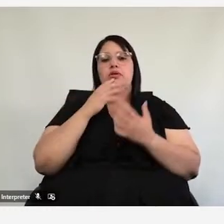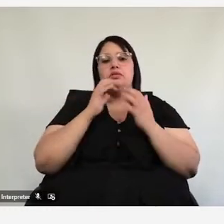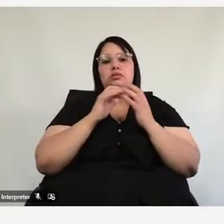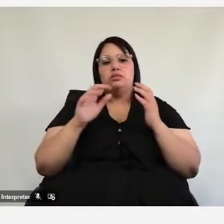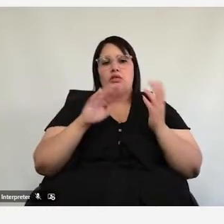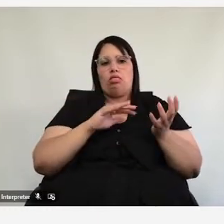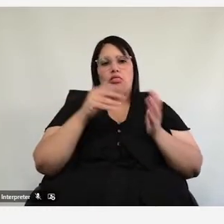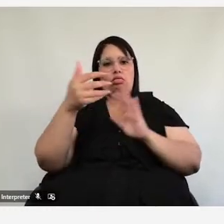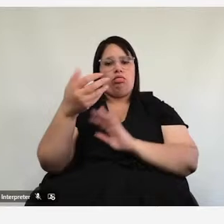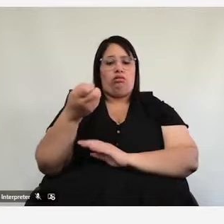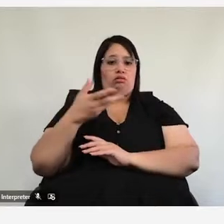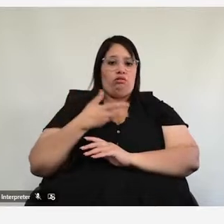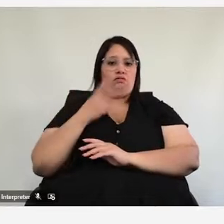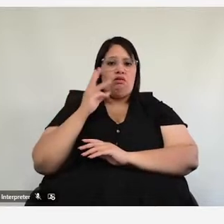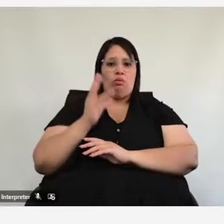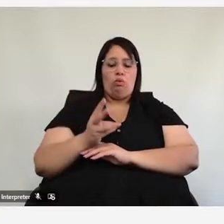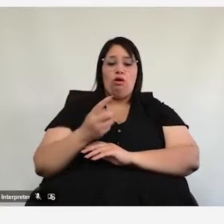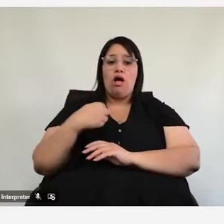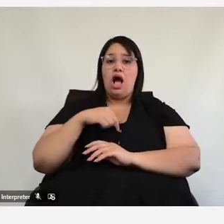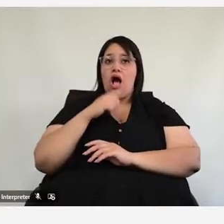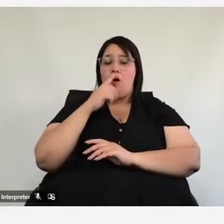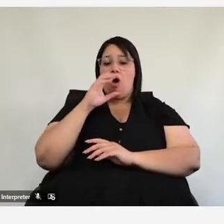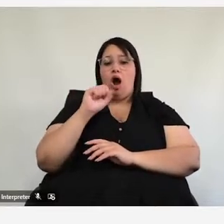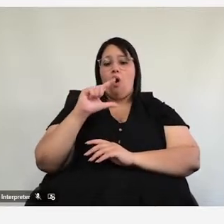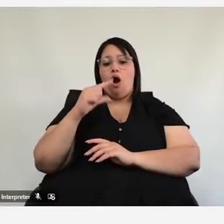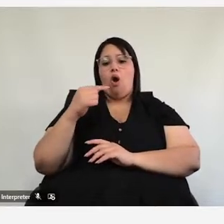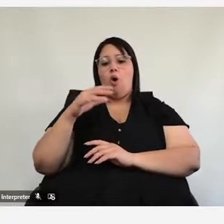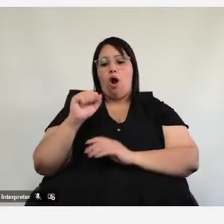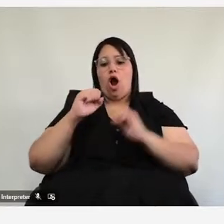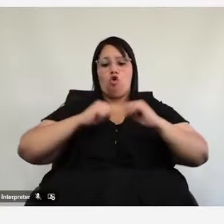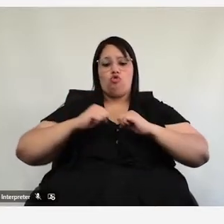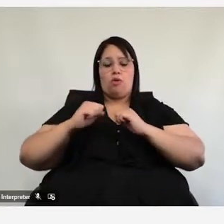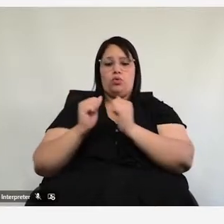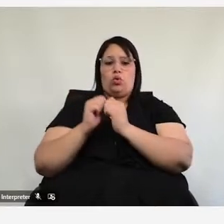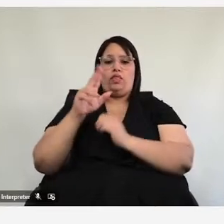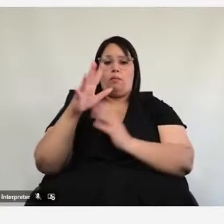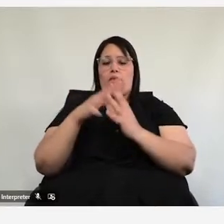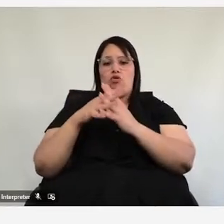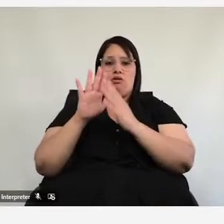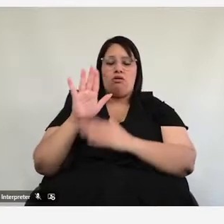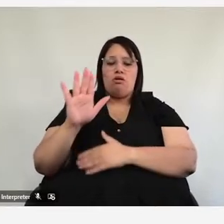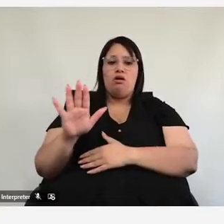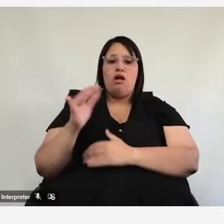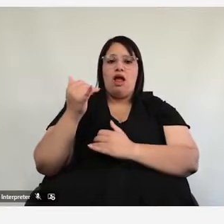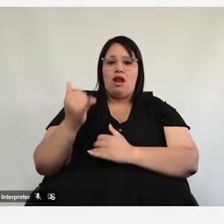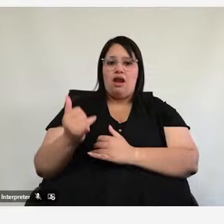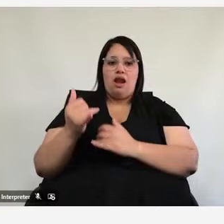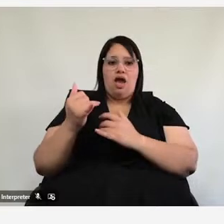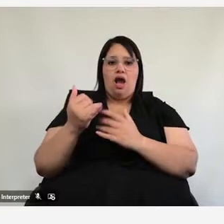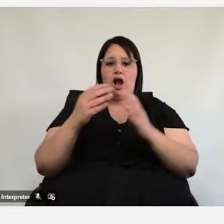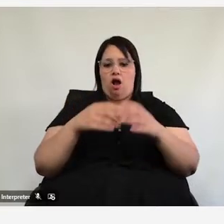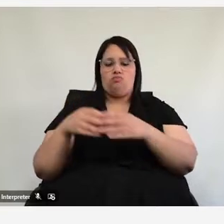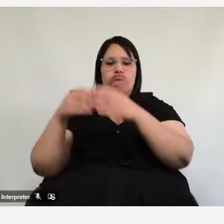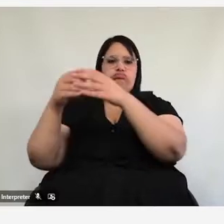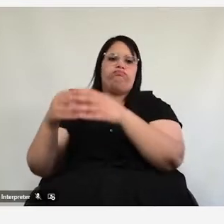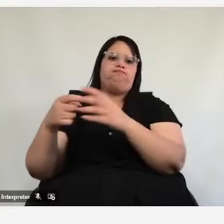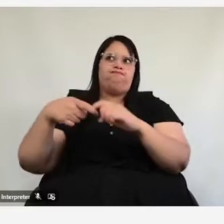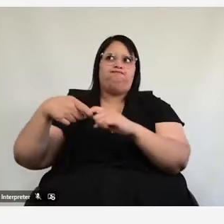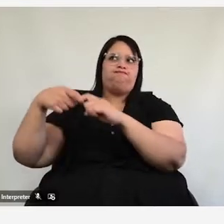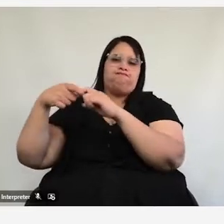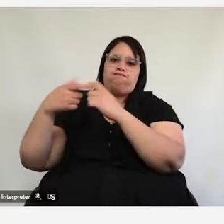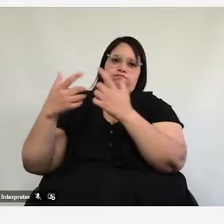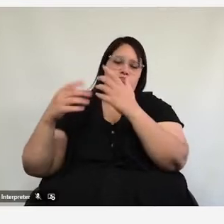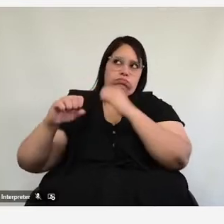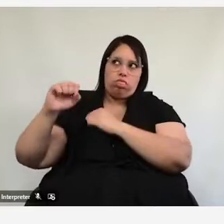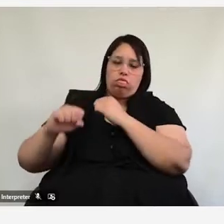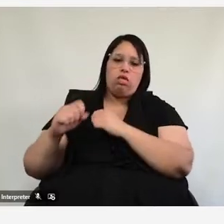disaster. Our AGOA agreement with the US is in ICU, spelling